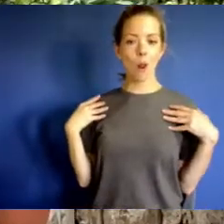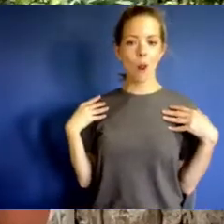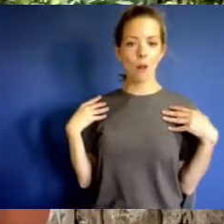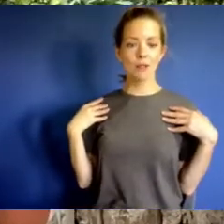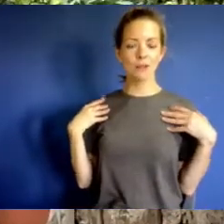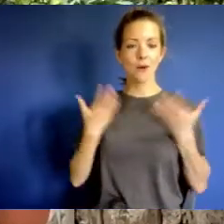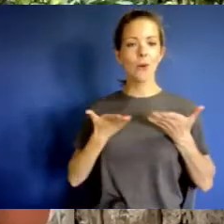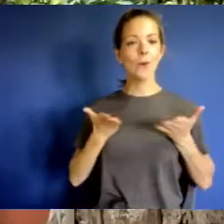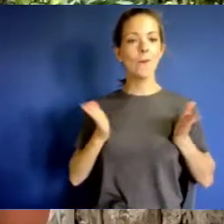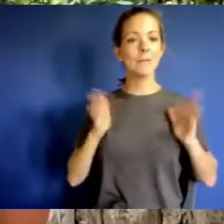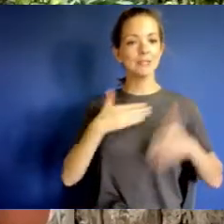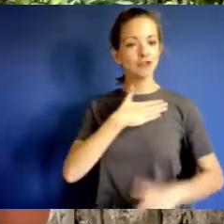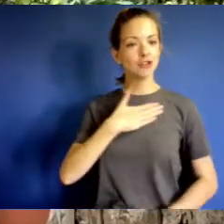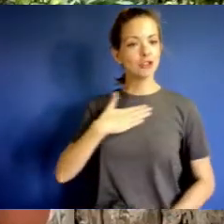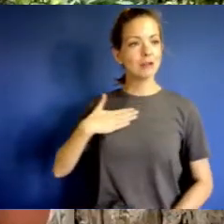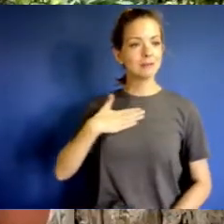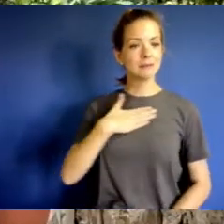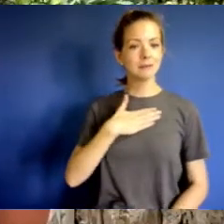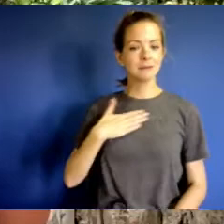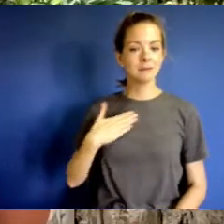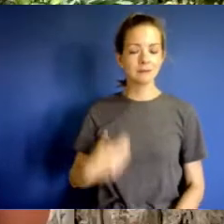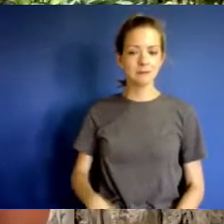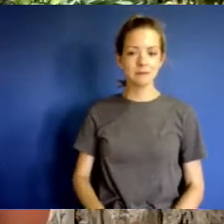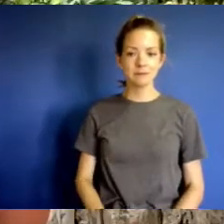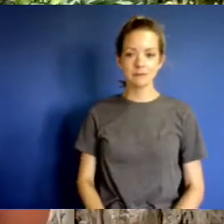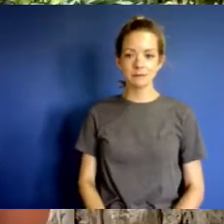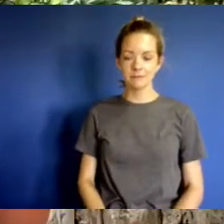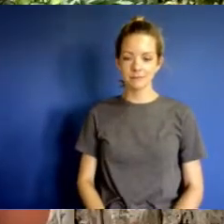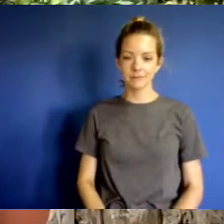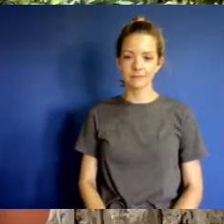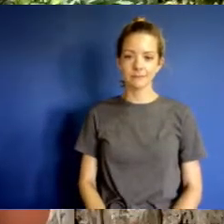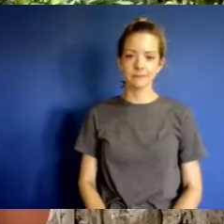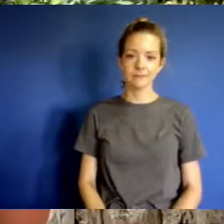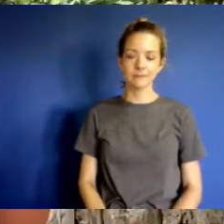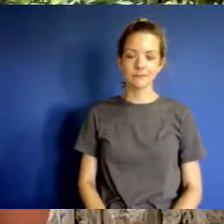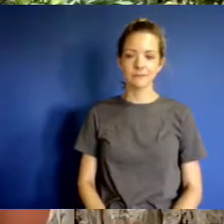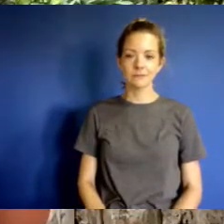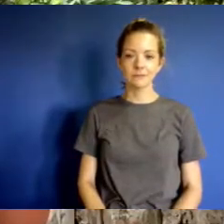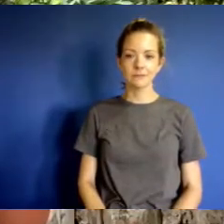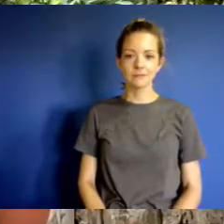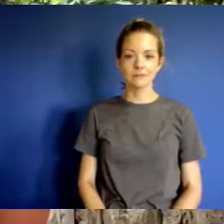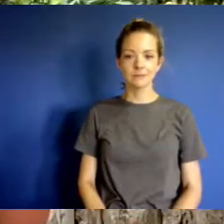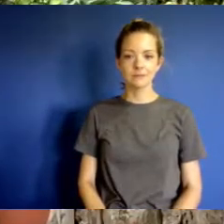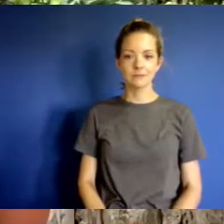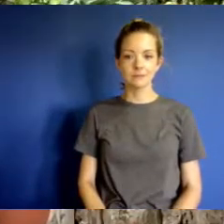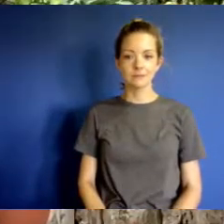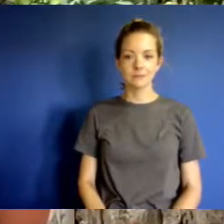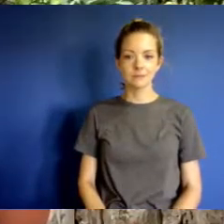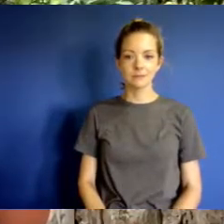that shoulder round and still opening the chest. So a little bind.